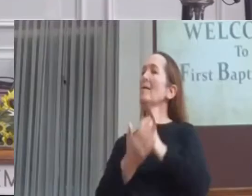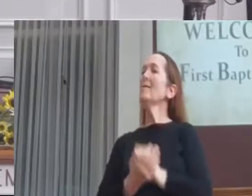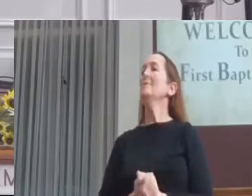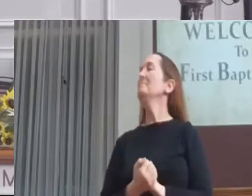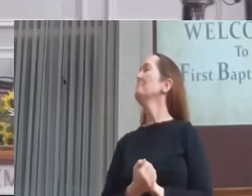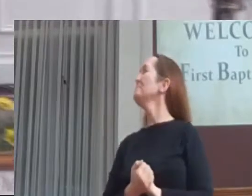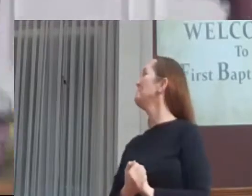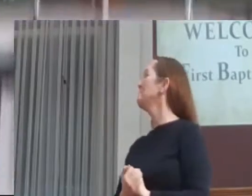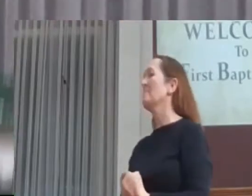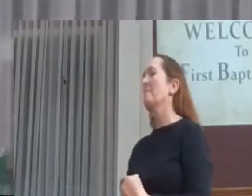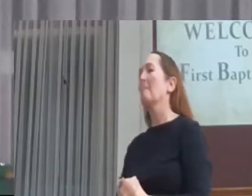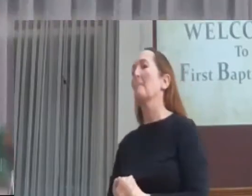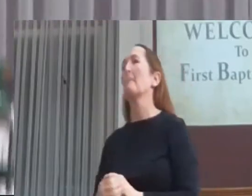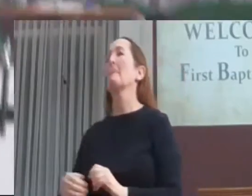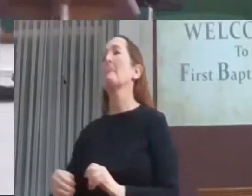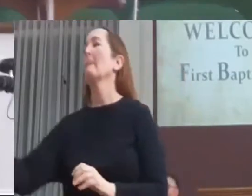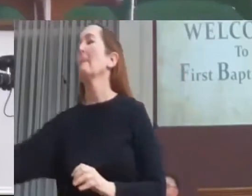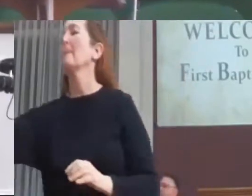Amen.